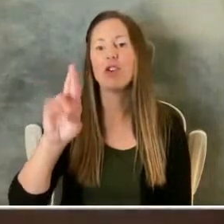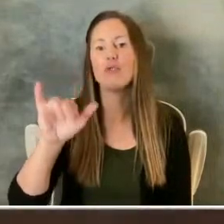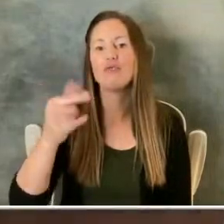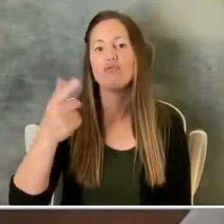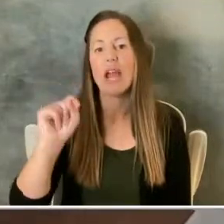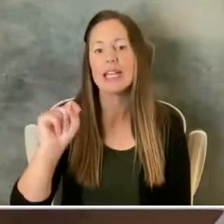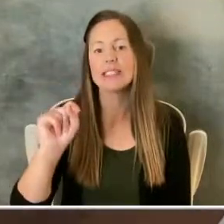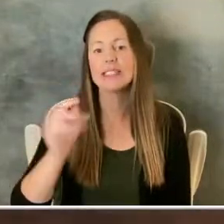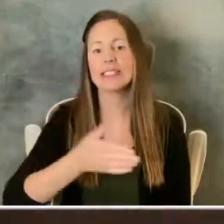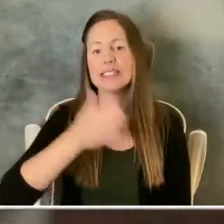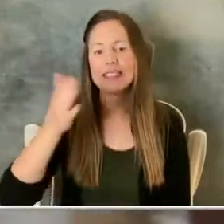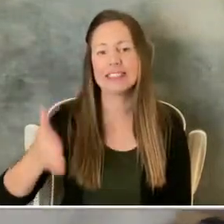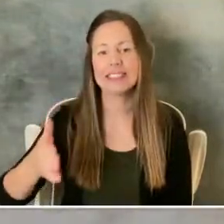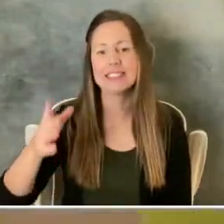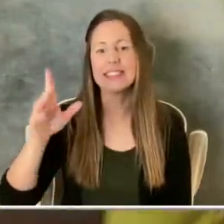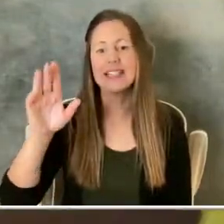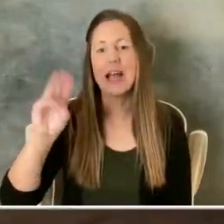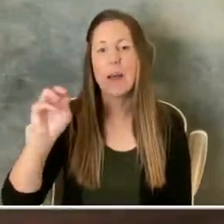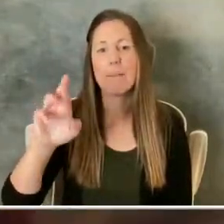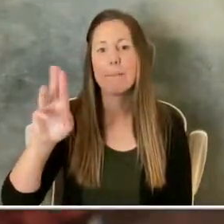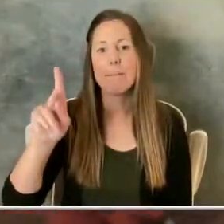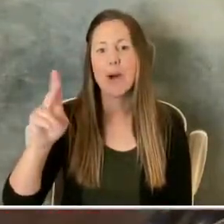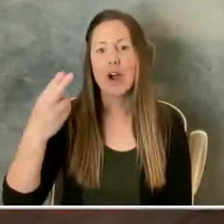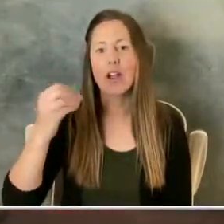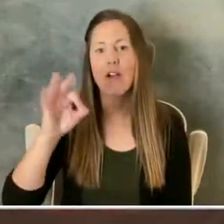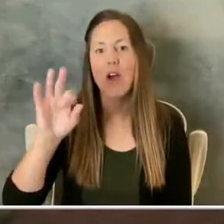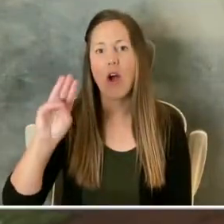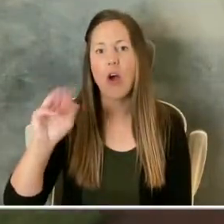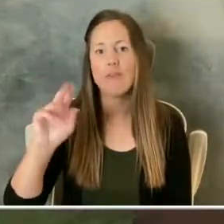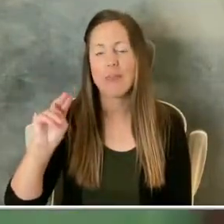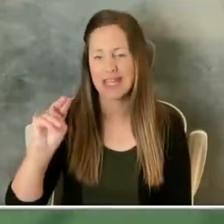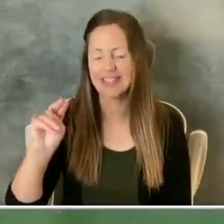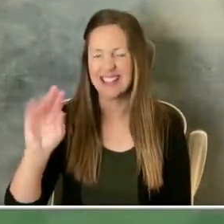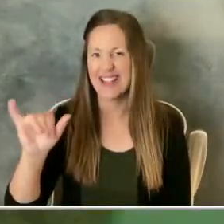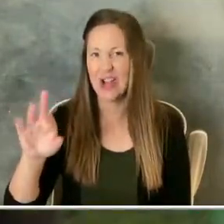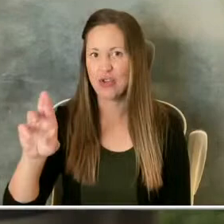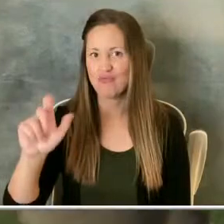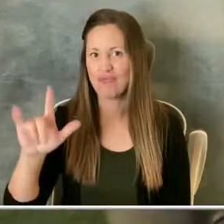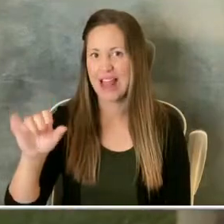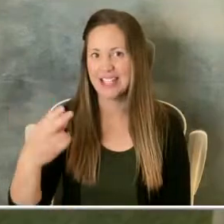And Dr. Mark Hoffman is relish. Final wagers, please.